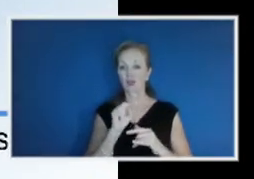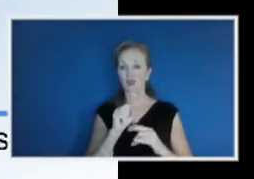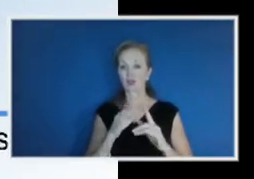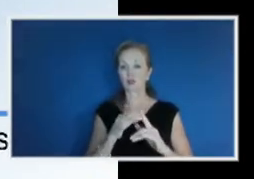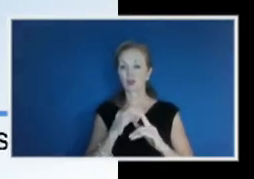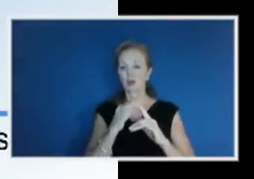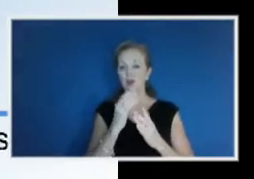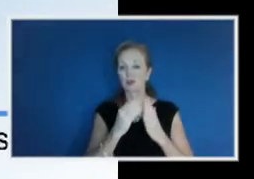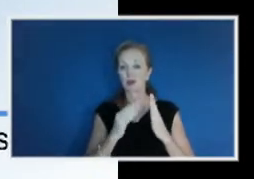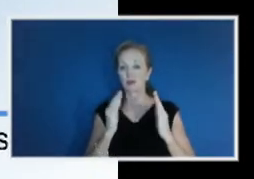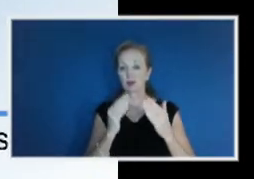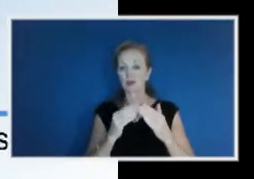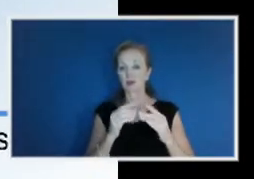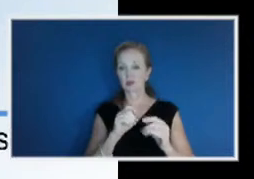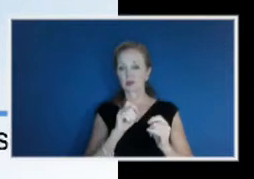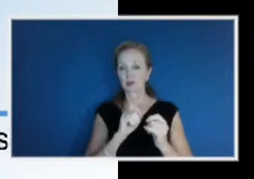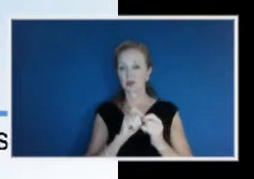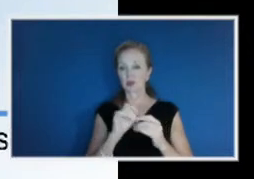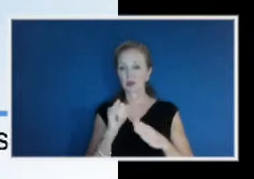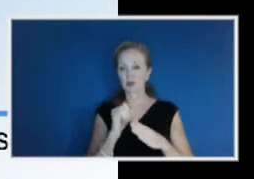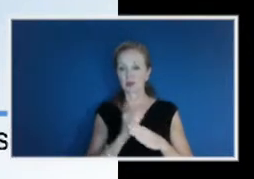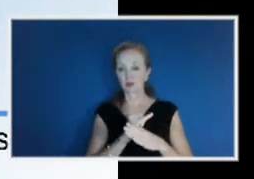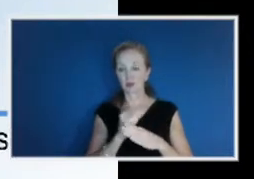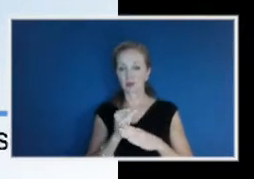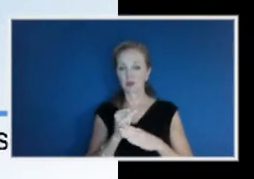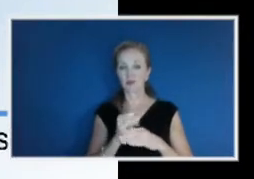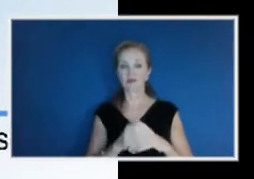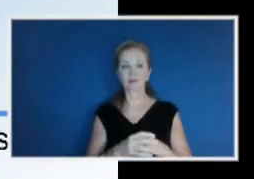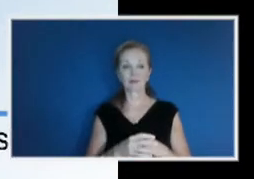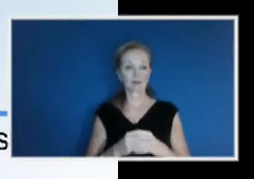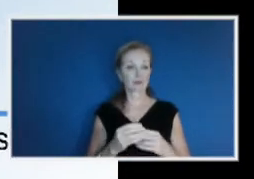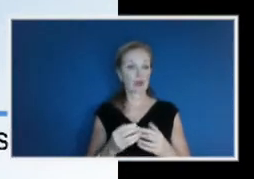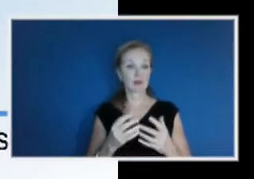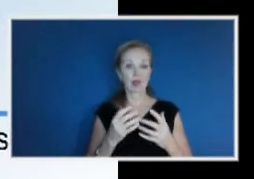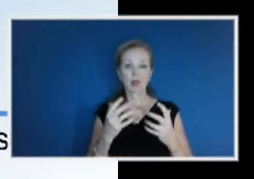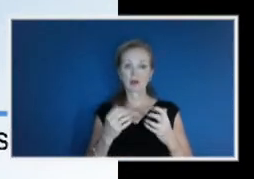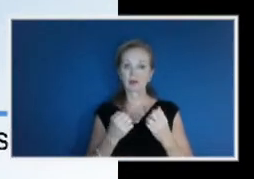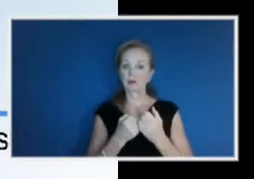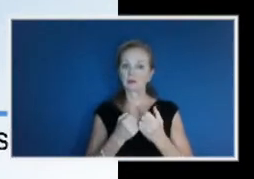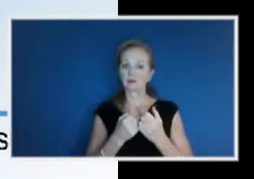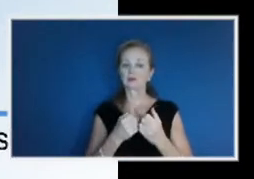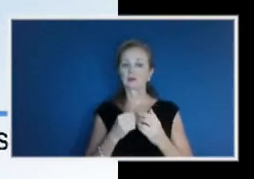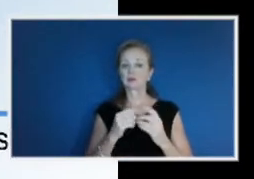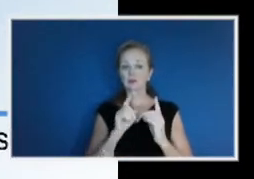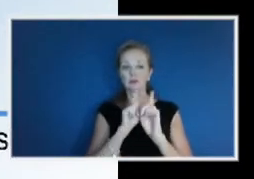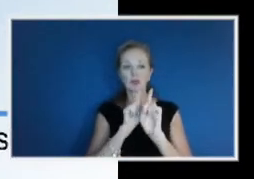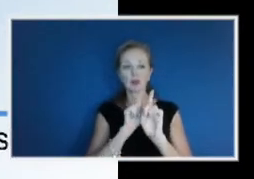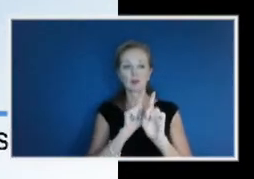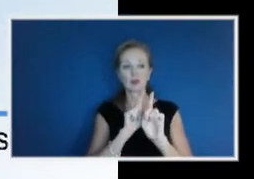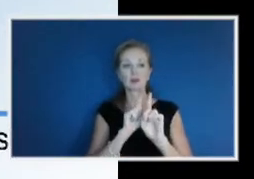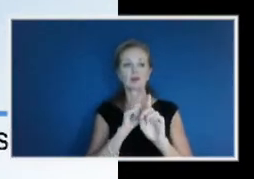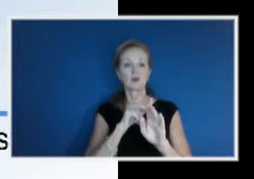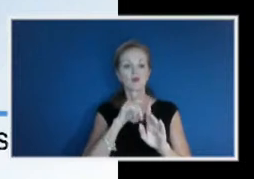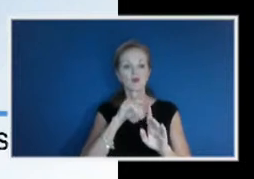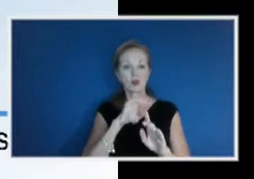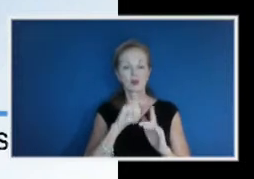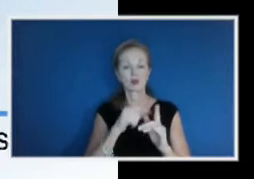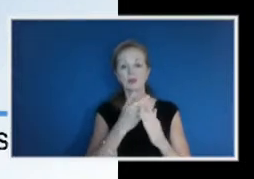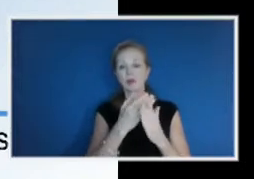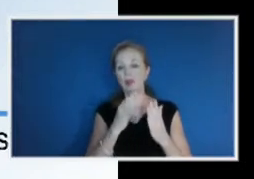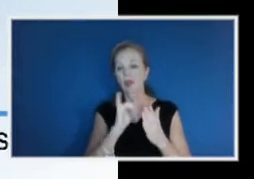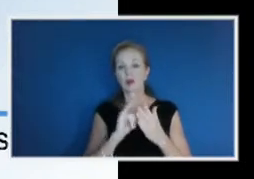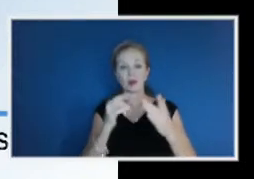some focused on particular industries. A lot of support for a mentor-protege program, and I believe some of that is already